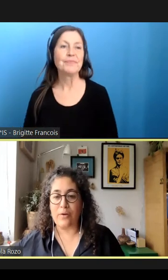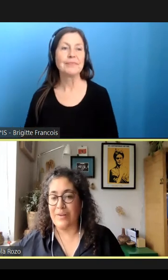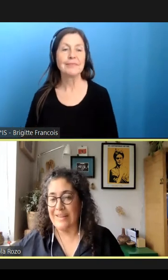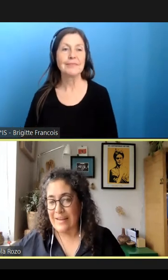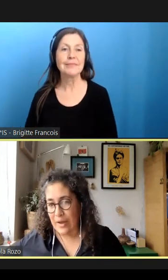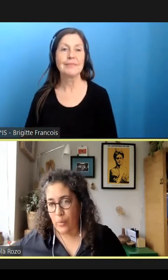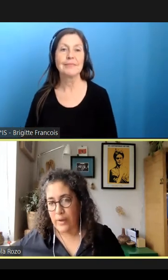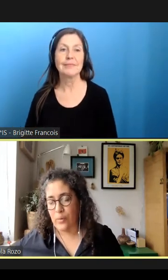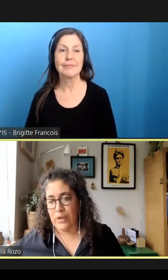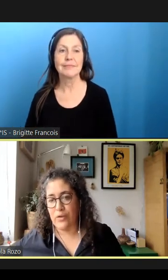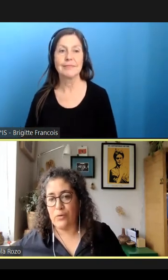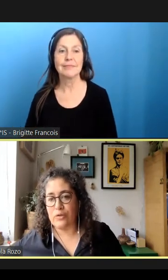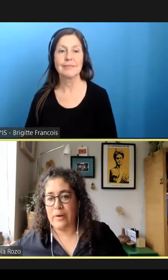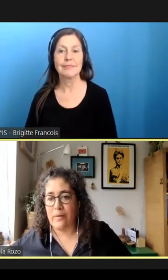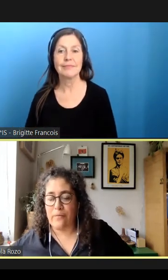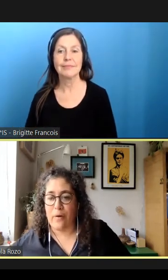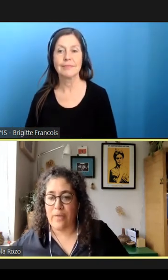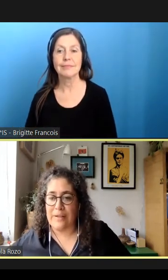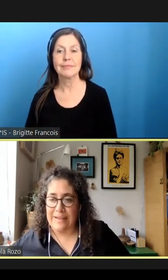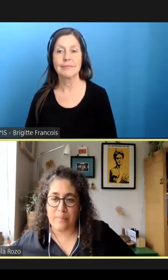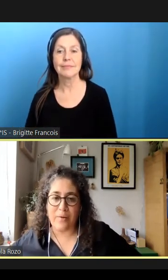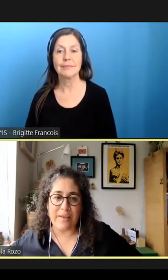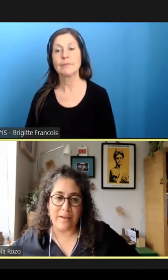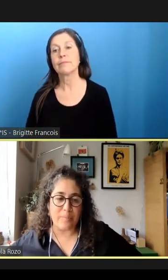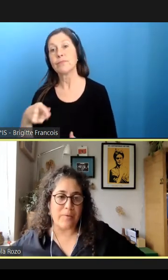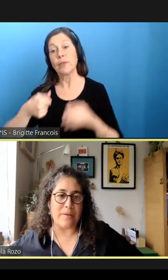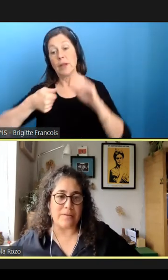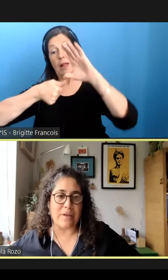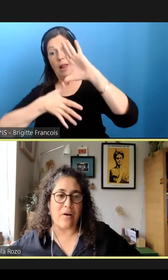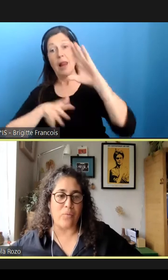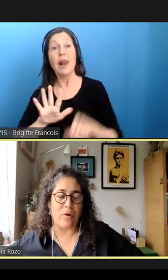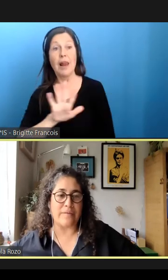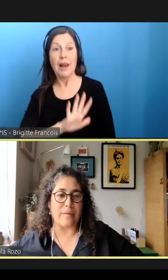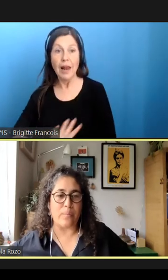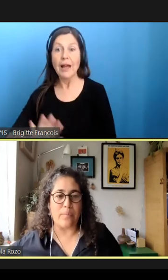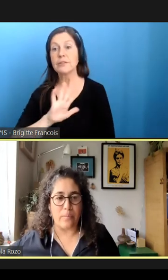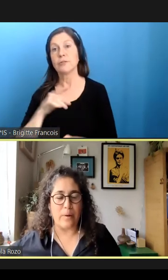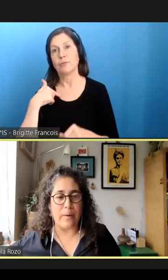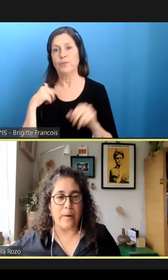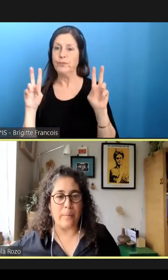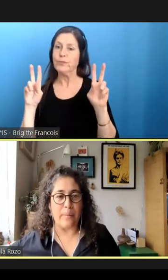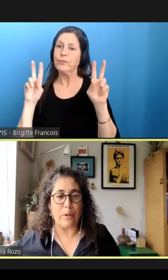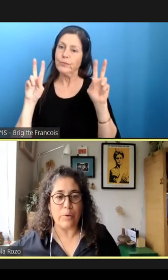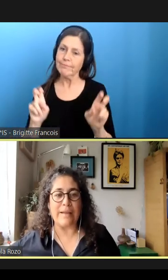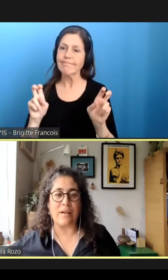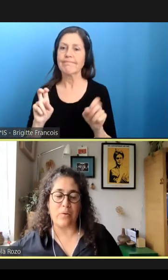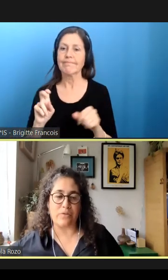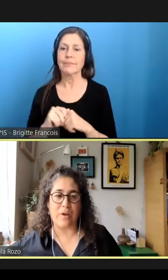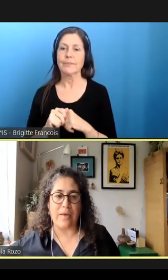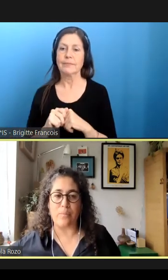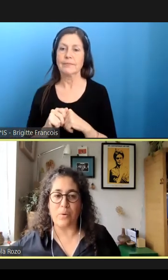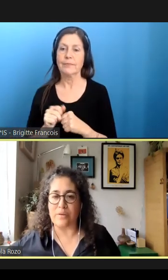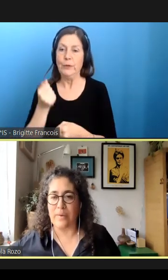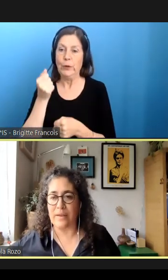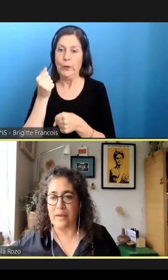So the criteria we used for the Latin American experience was looking closer